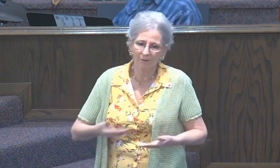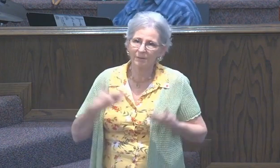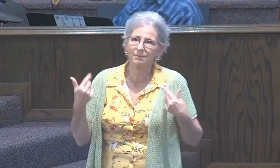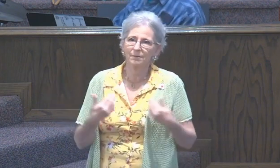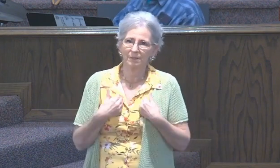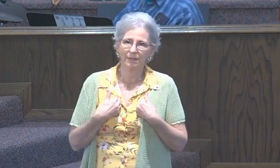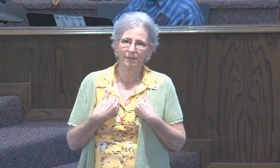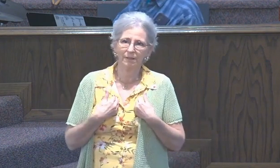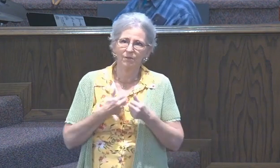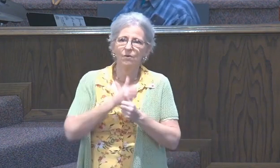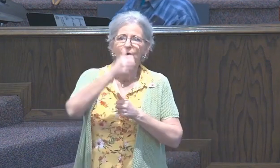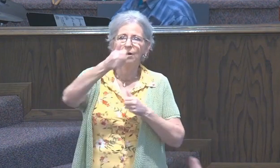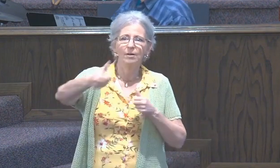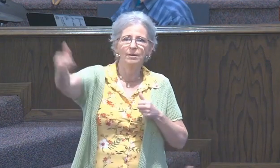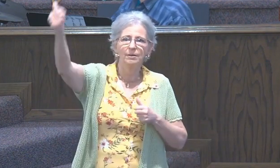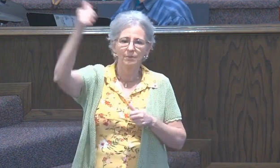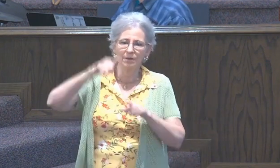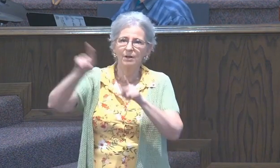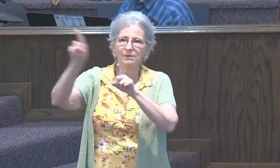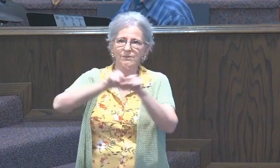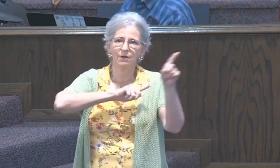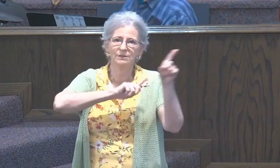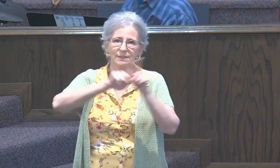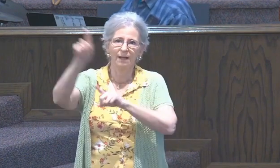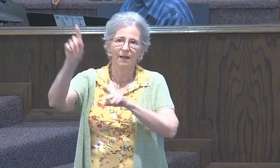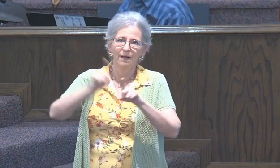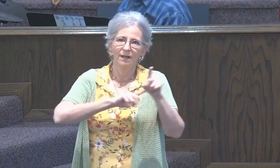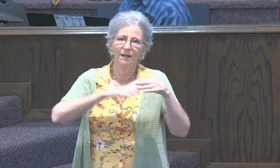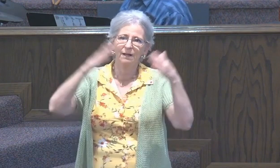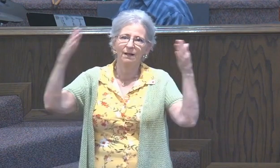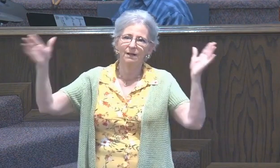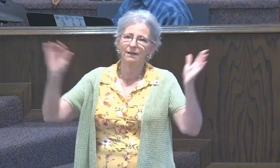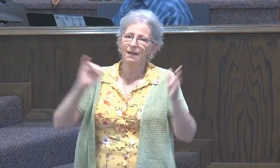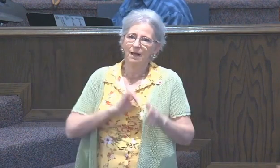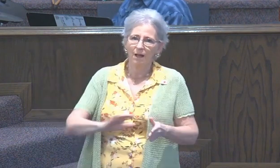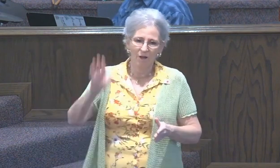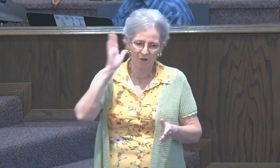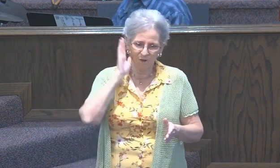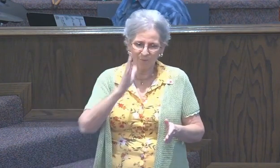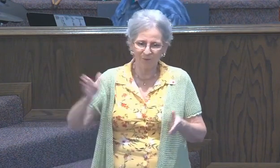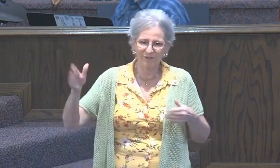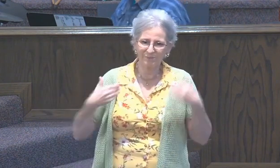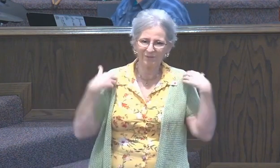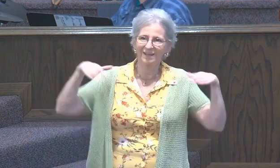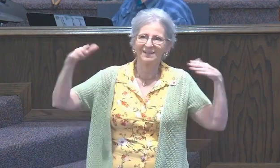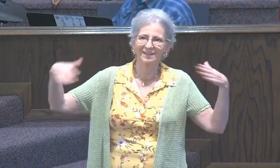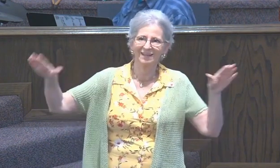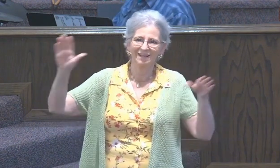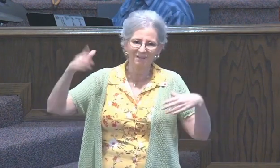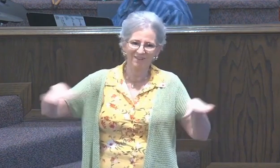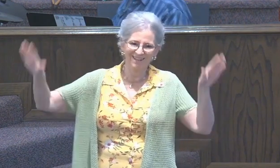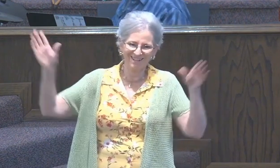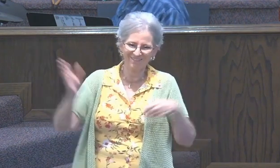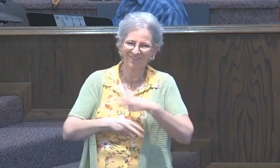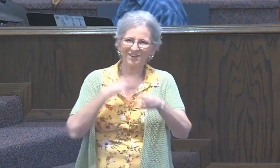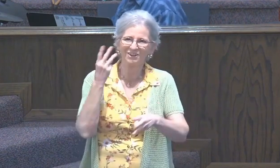starry sky. shall wing my flight